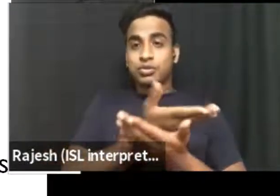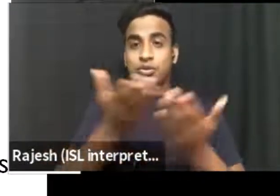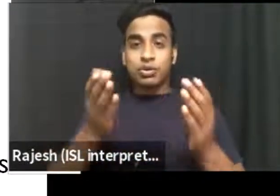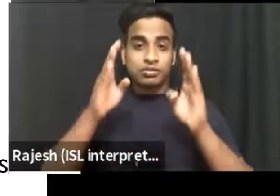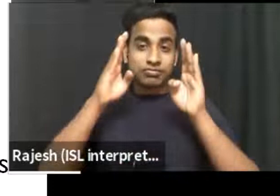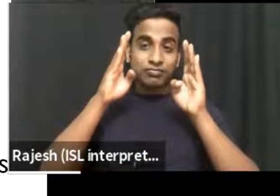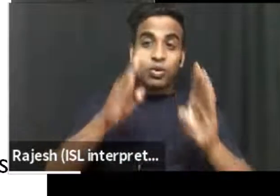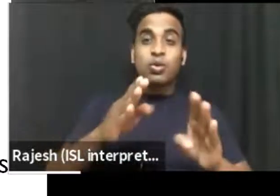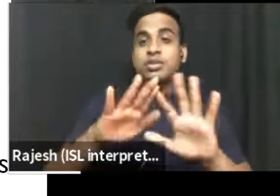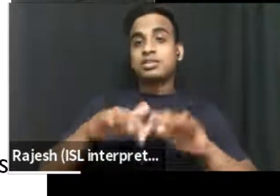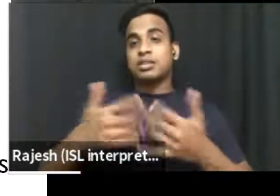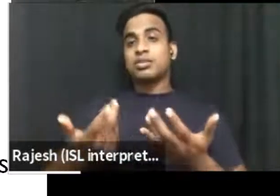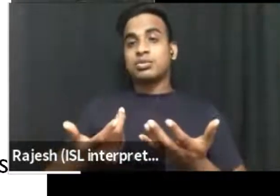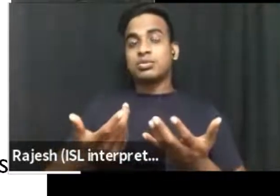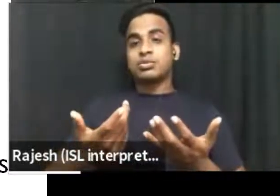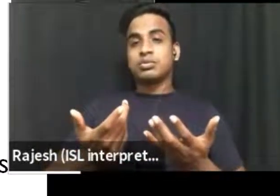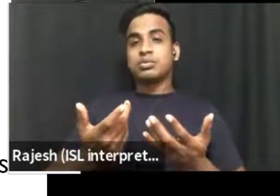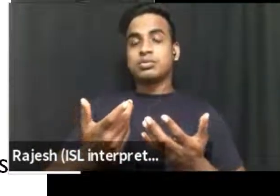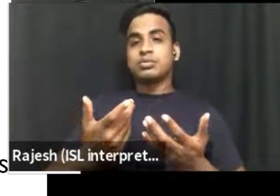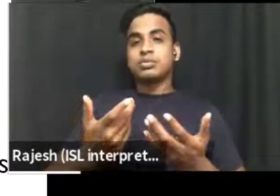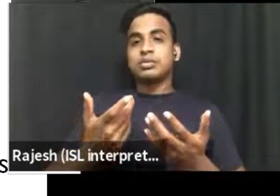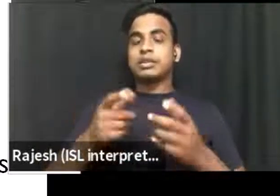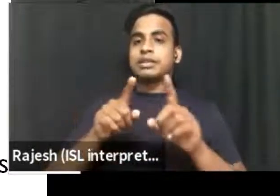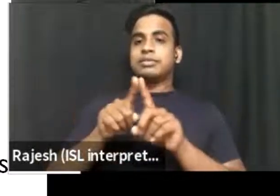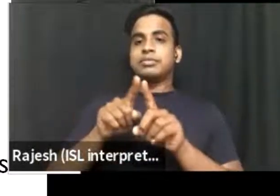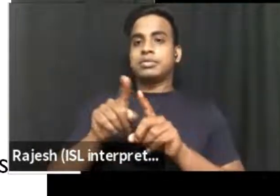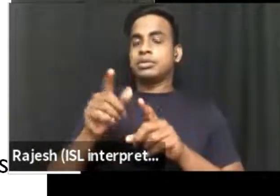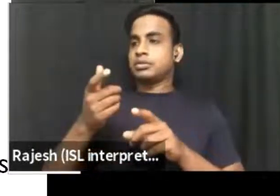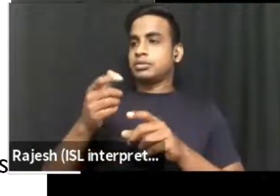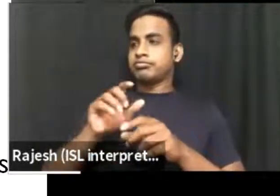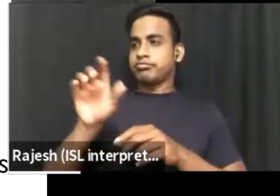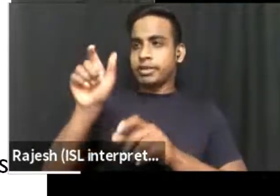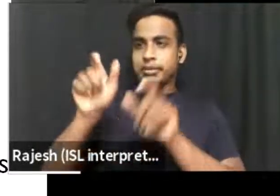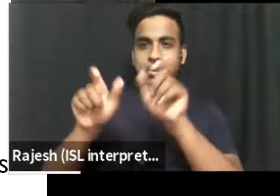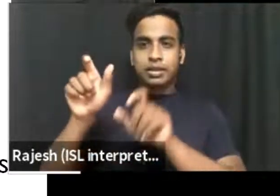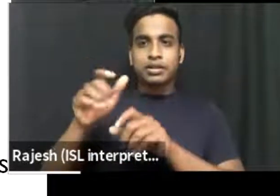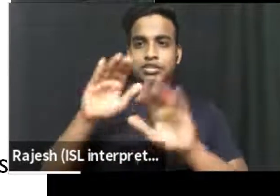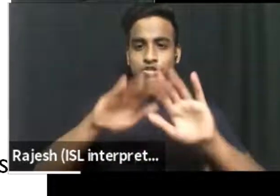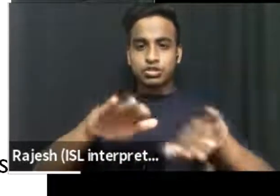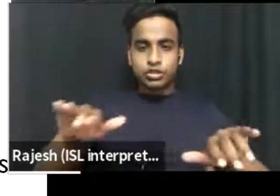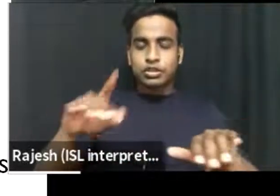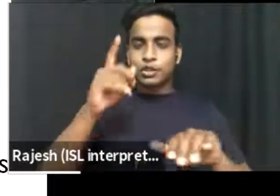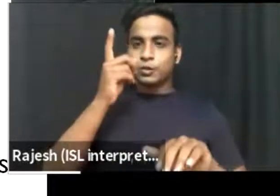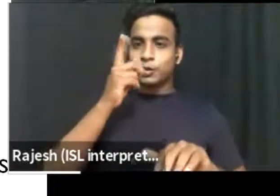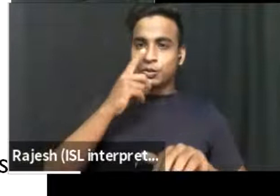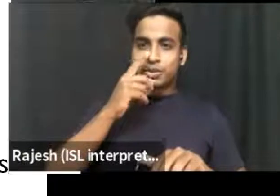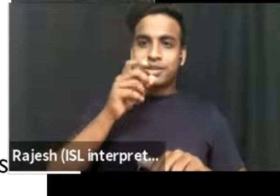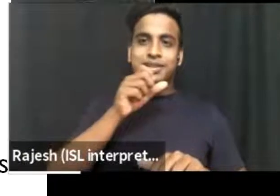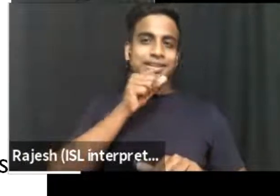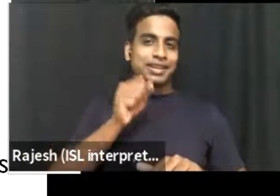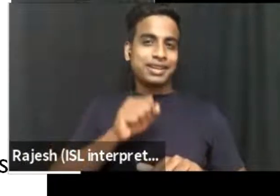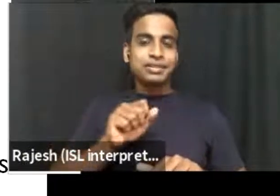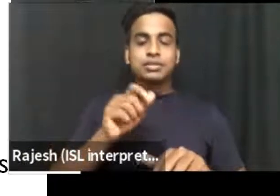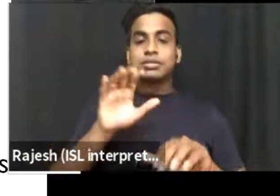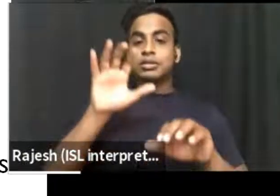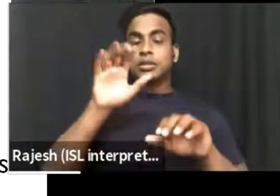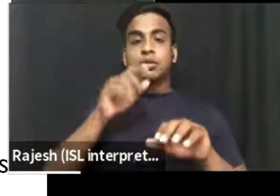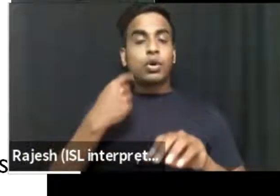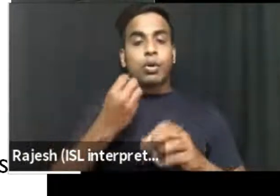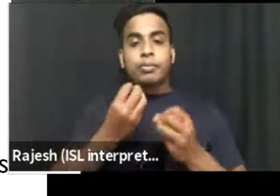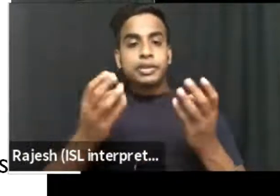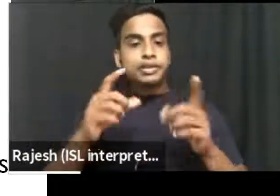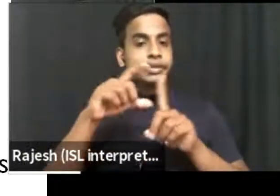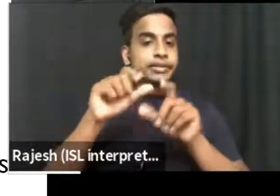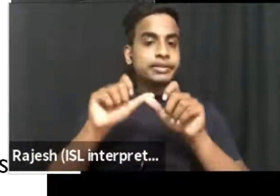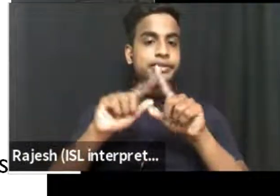allocation comes as high priority, identification of the children, women and the aged and severely disabled population,